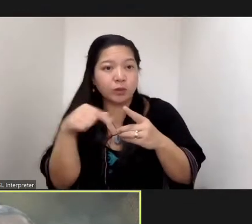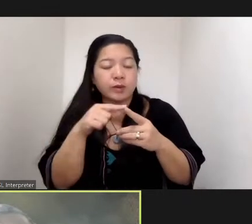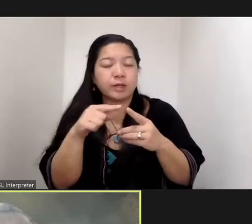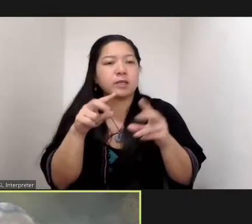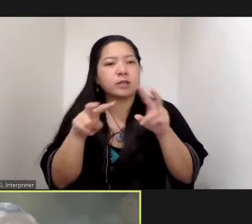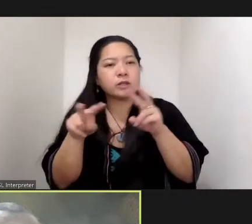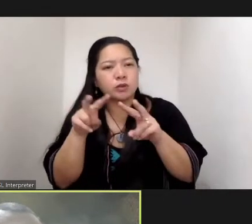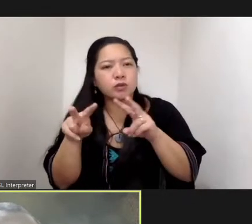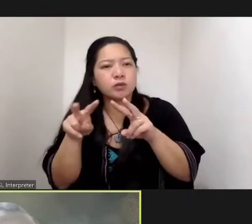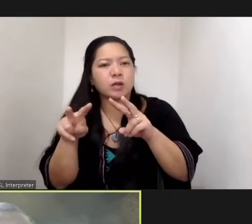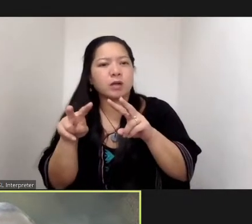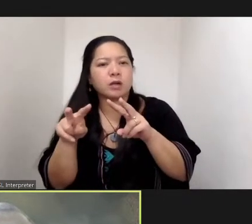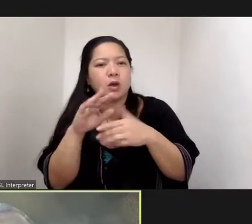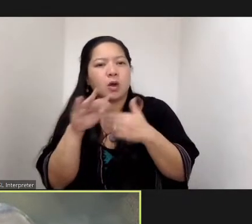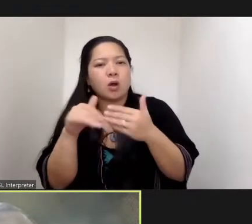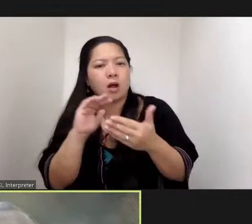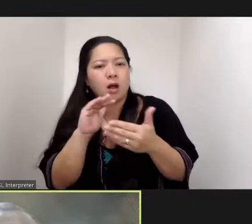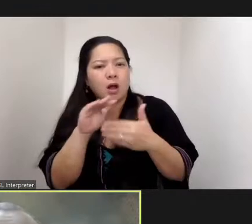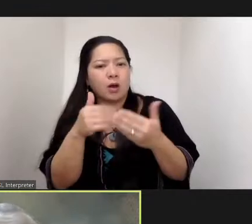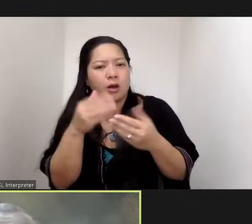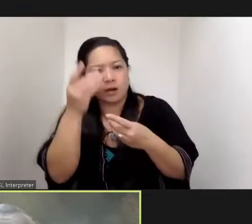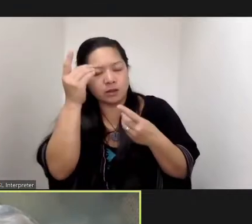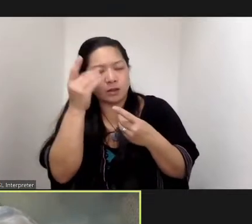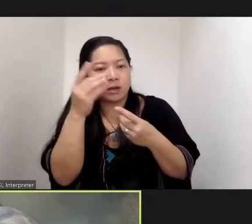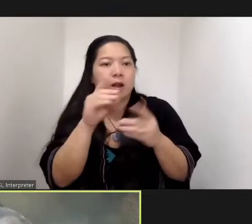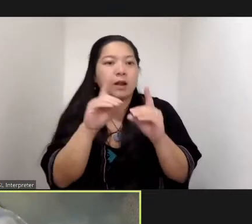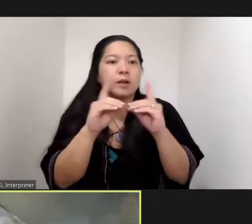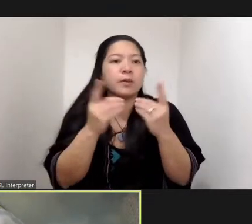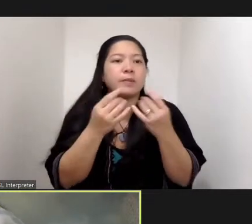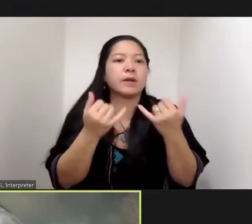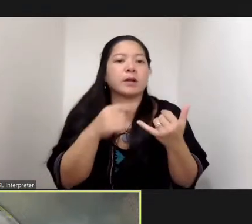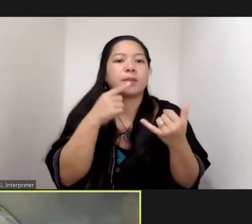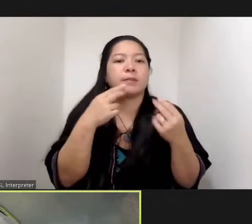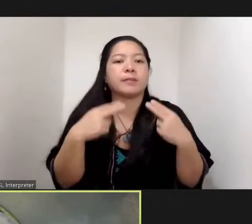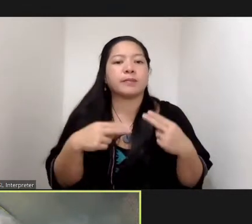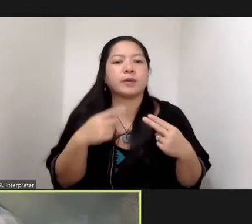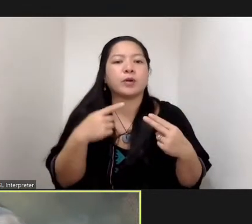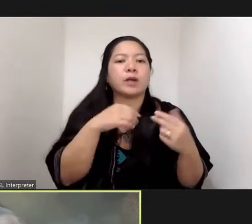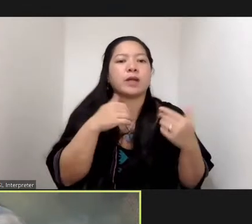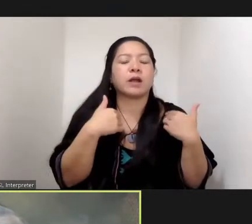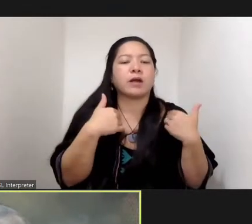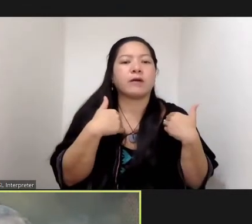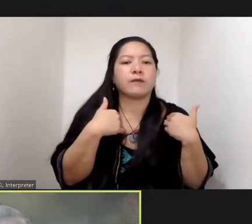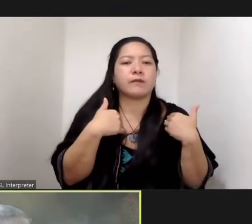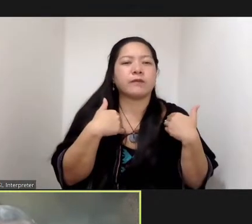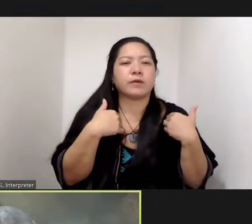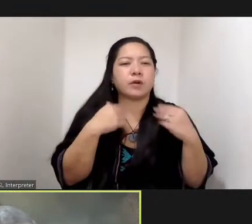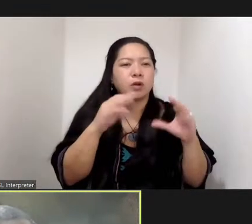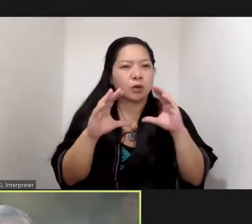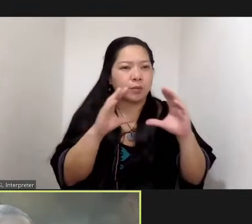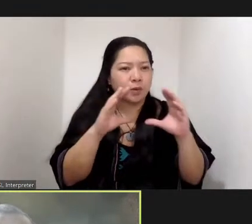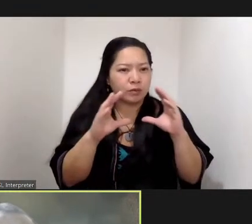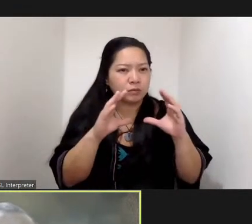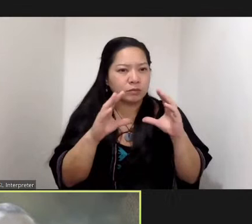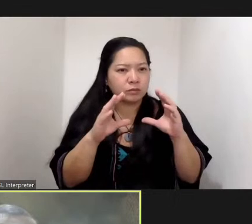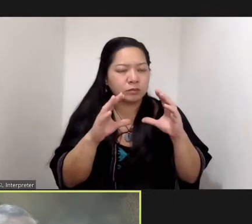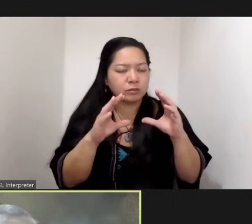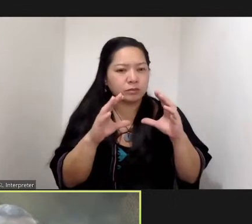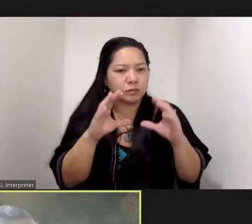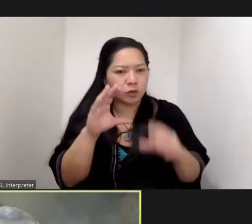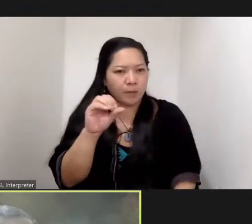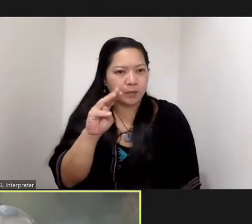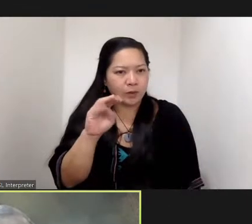diseases. And in the division, or in the Department of Public Health, we have the Bureau for Communicable Disease Control that